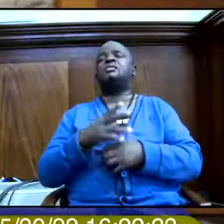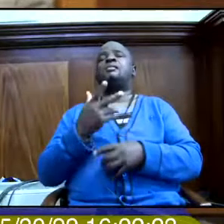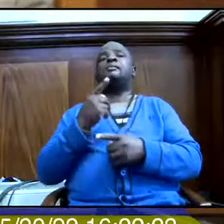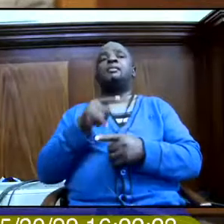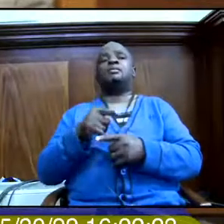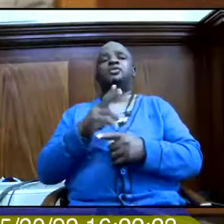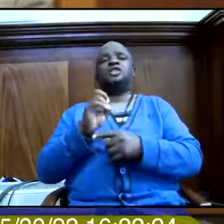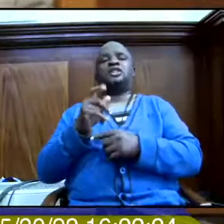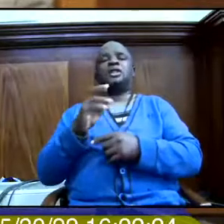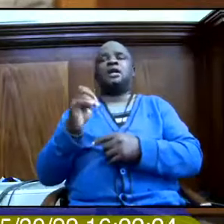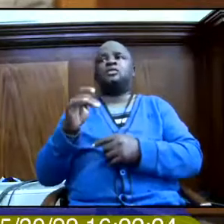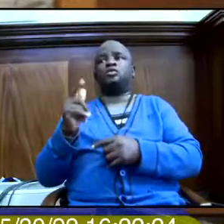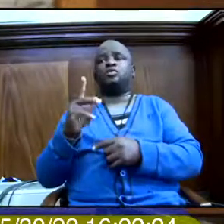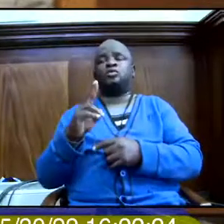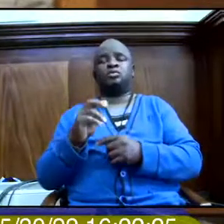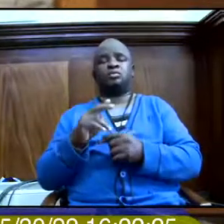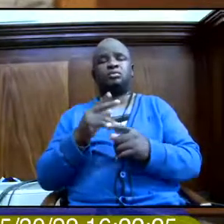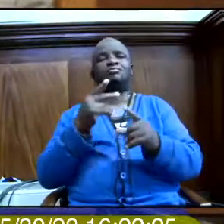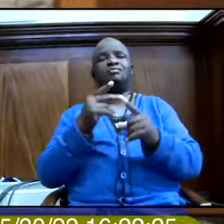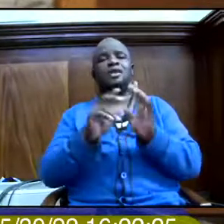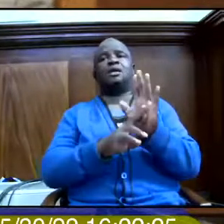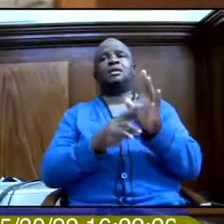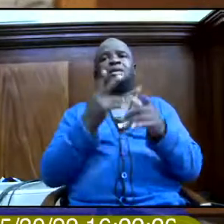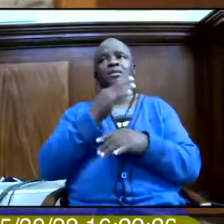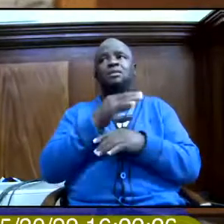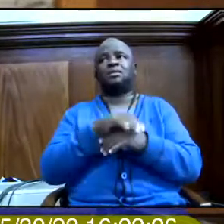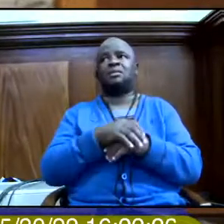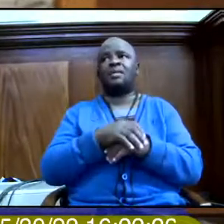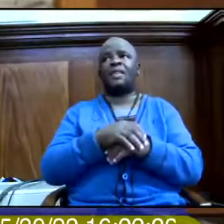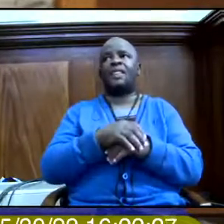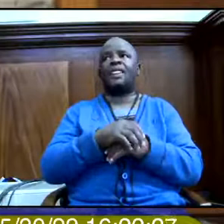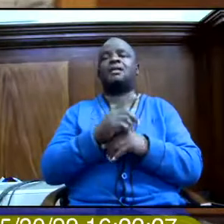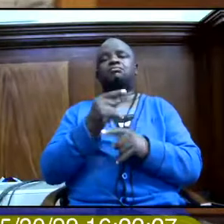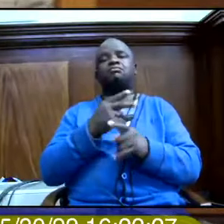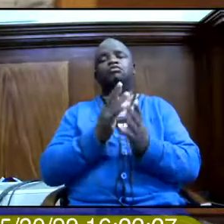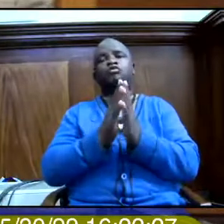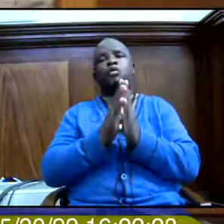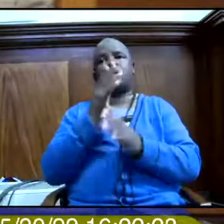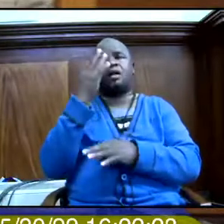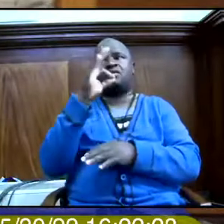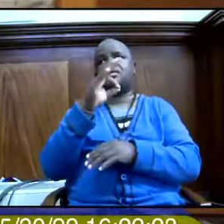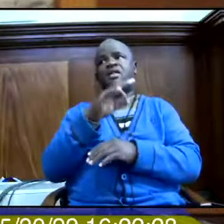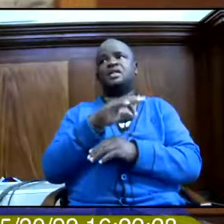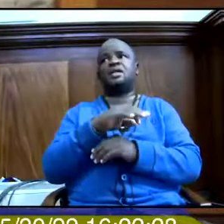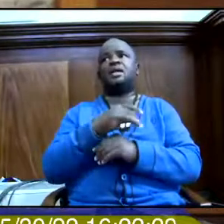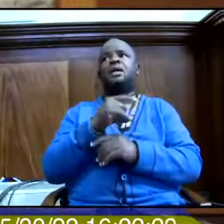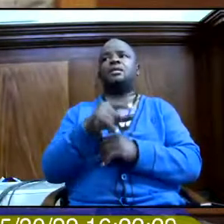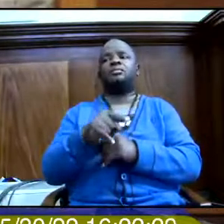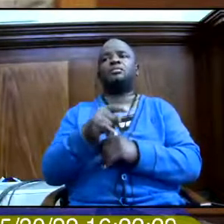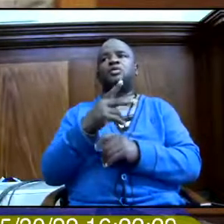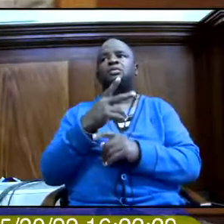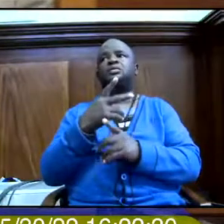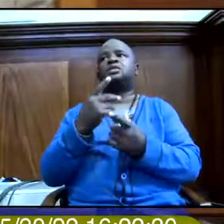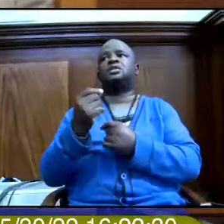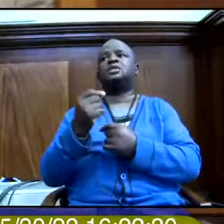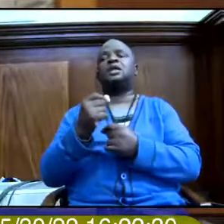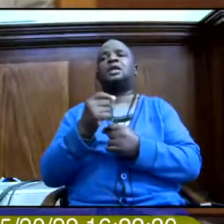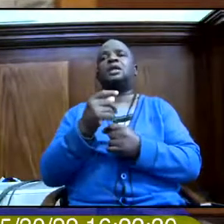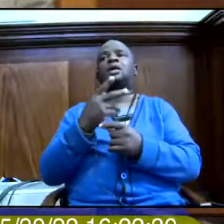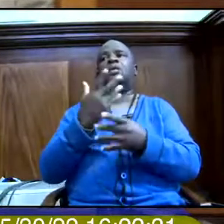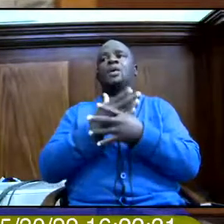that we are making a clarion call to the government to prioritize the